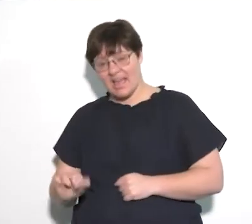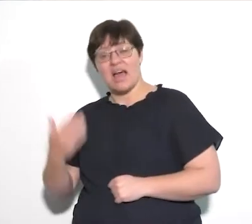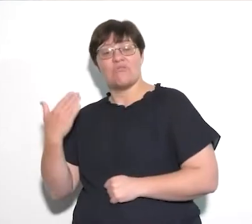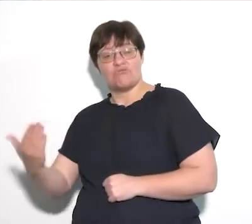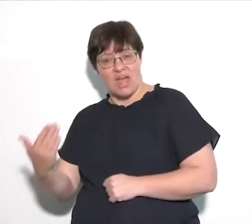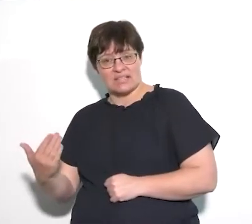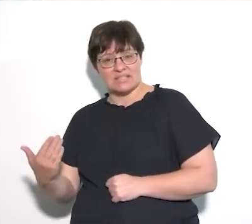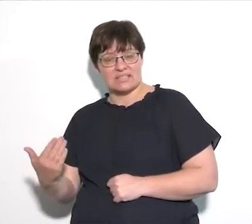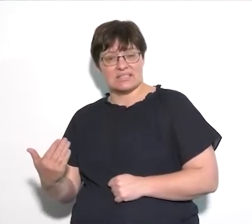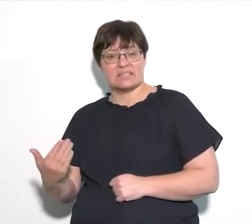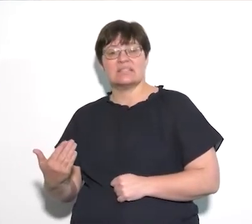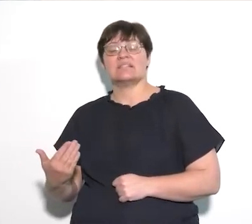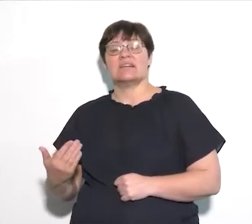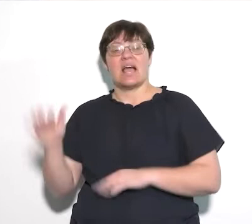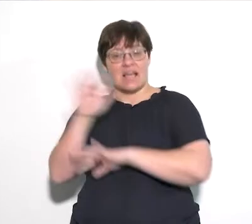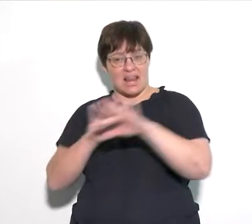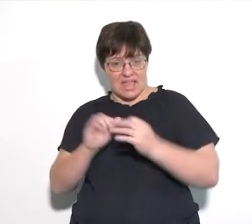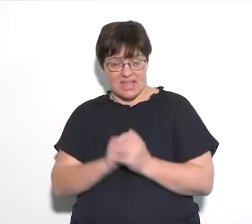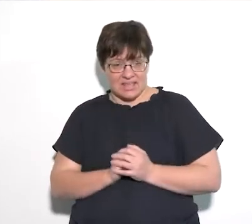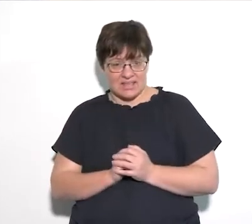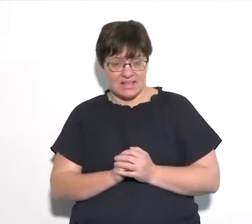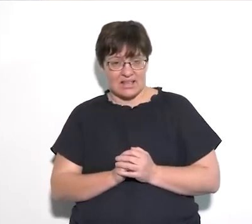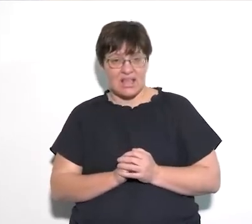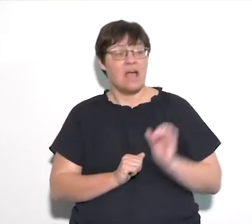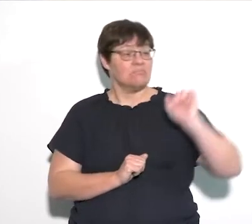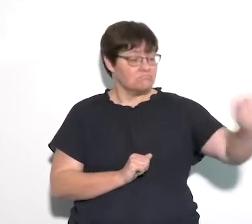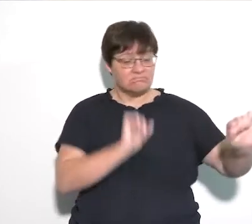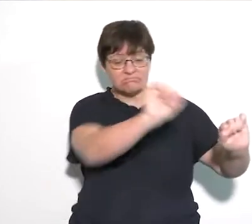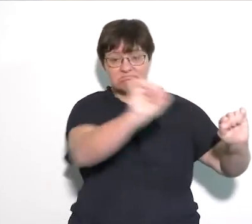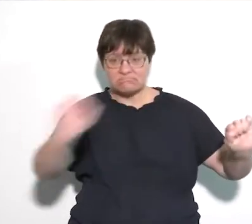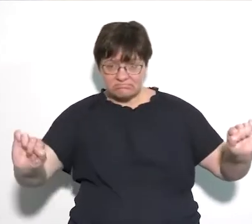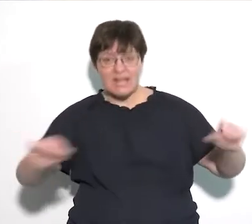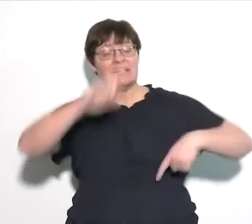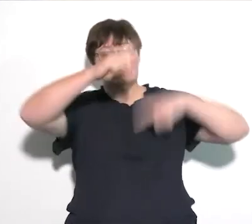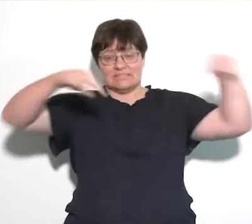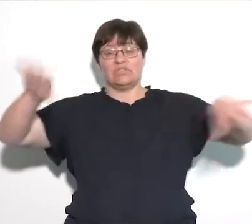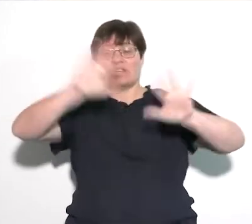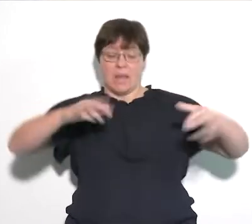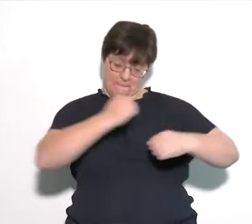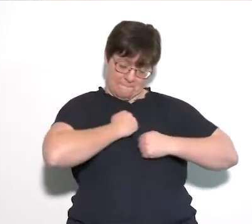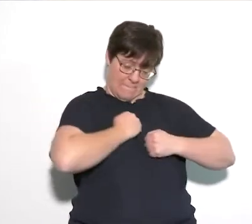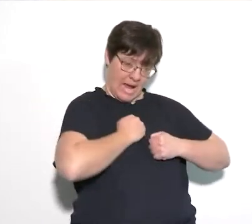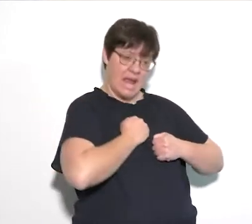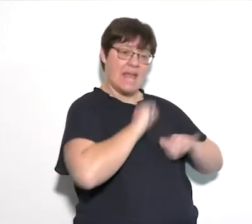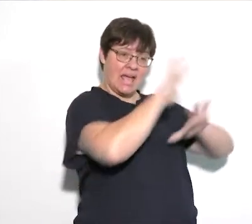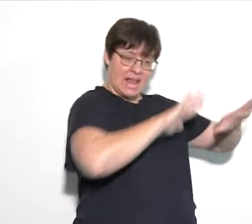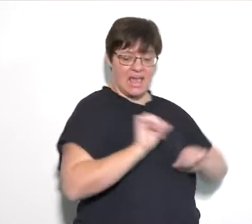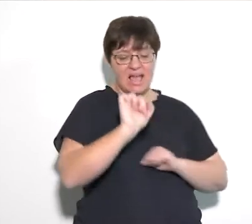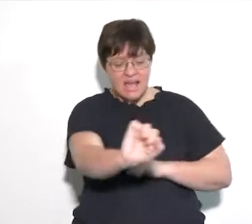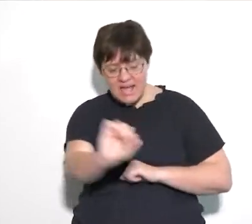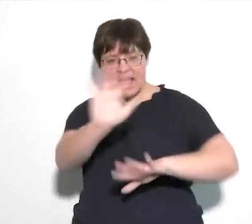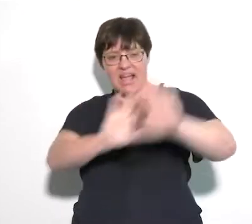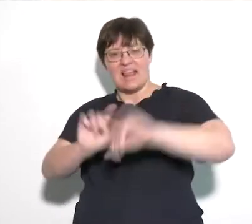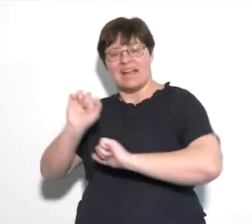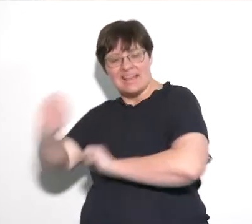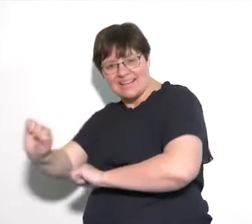and your right hand will be one color and each child will have a different color, making lots of different color sets of hands and